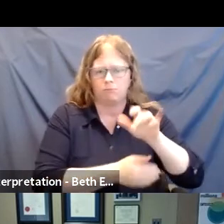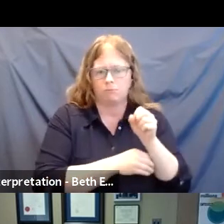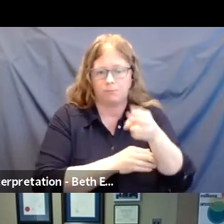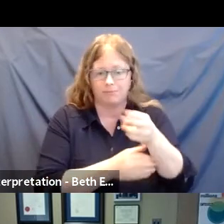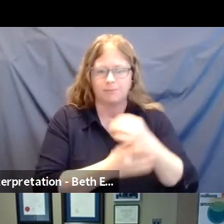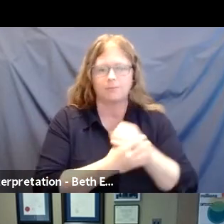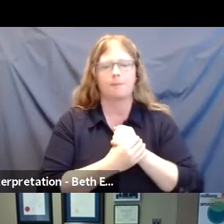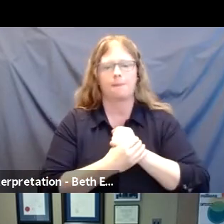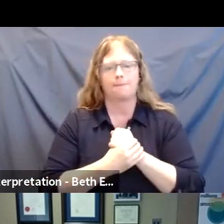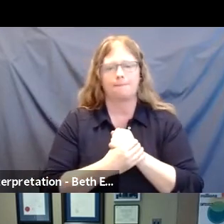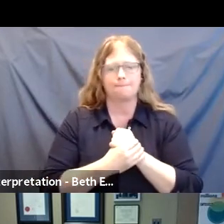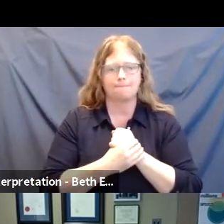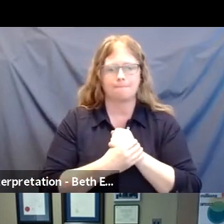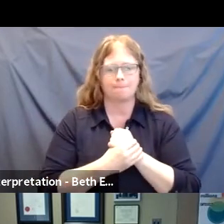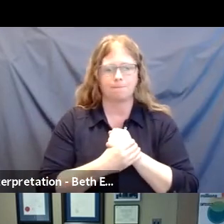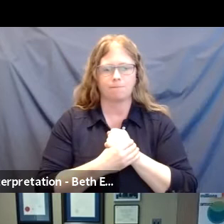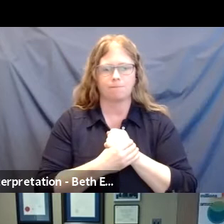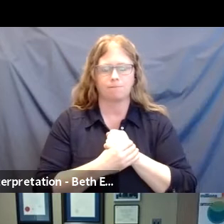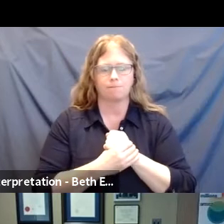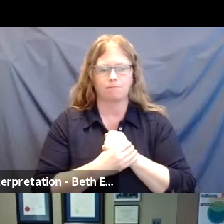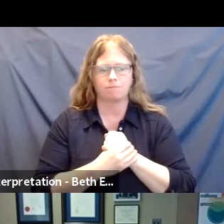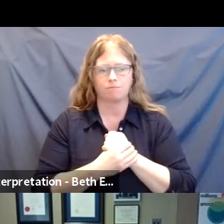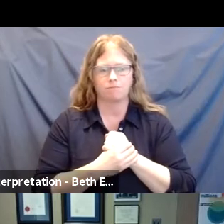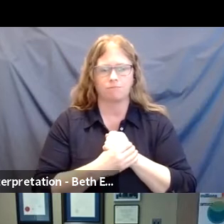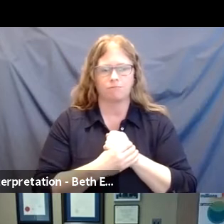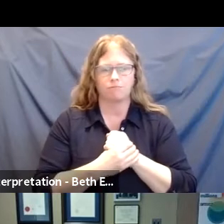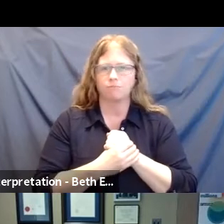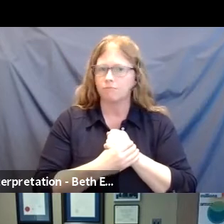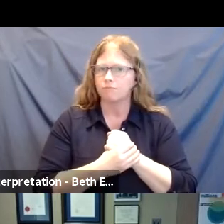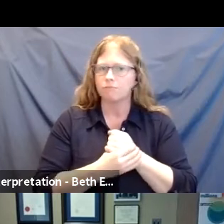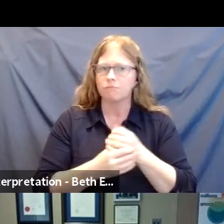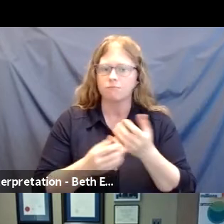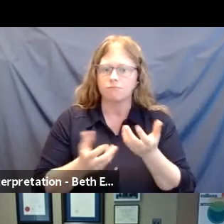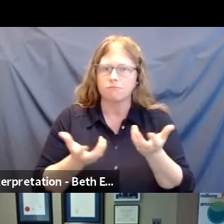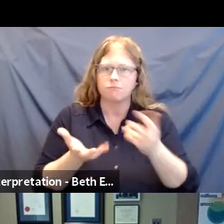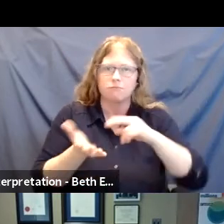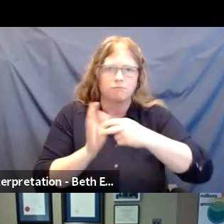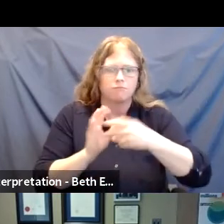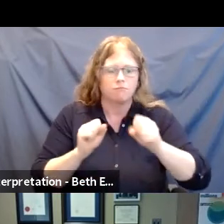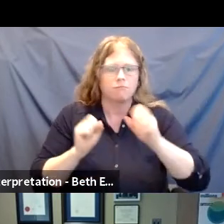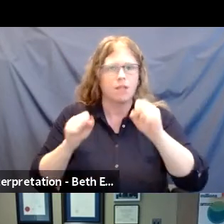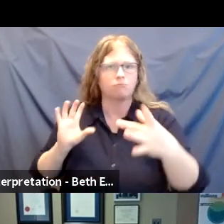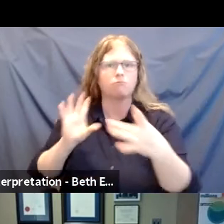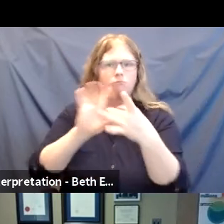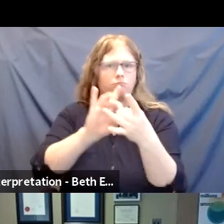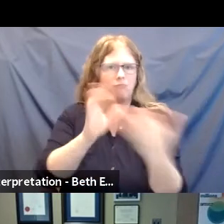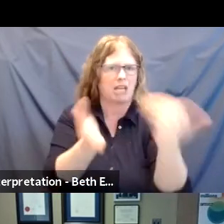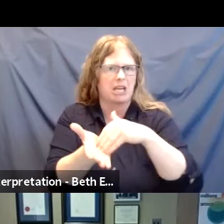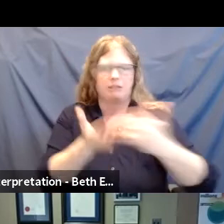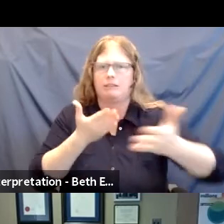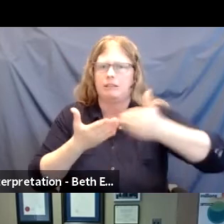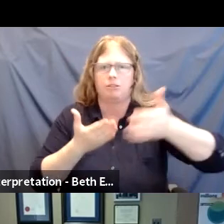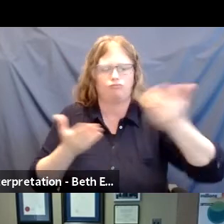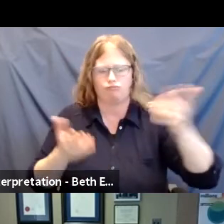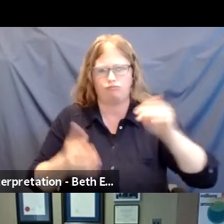reason that you don't that you're unable to remain in the chat or in the session, you can just sign back in